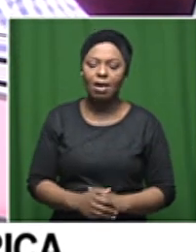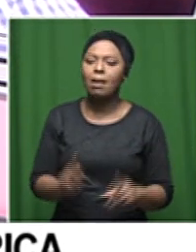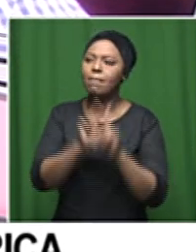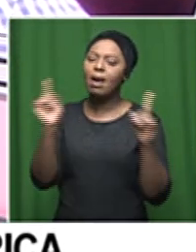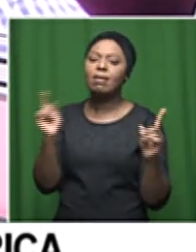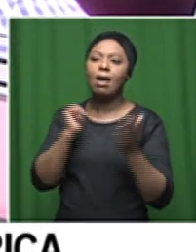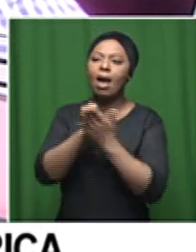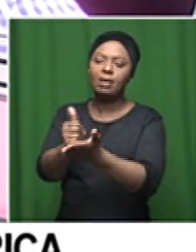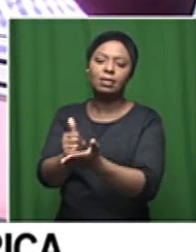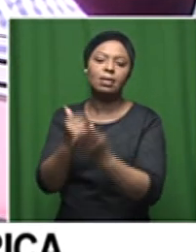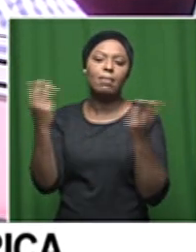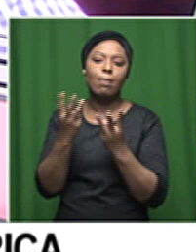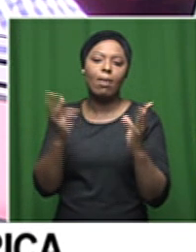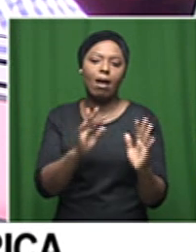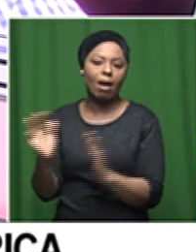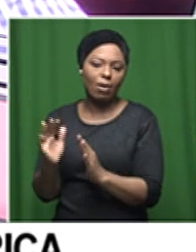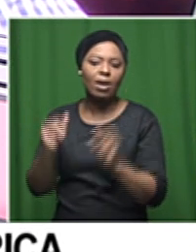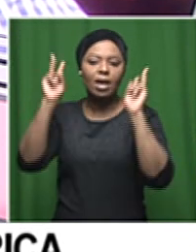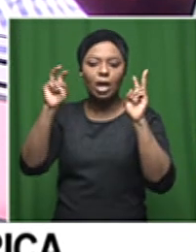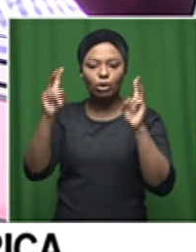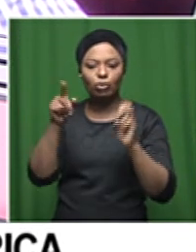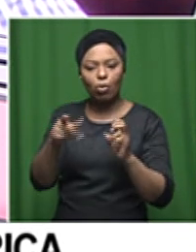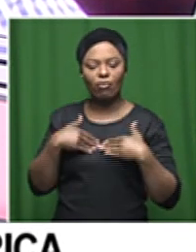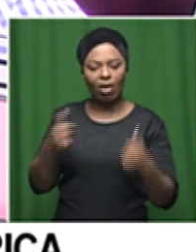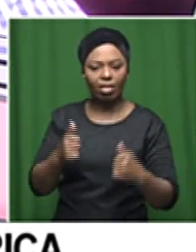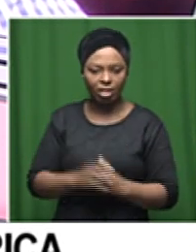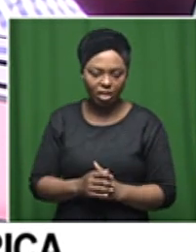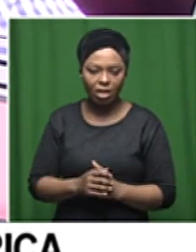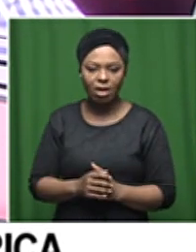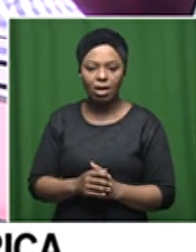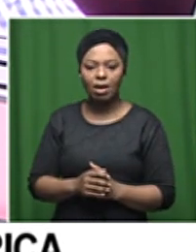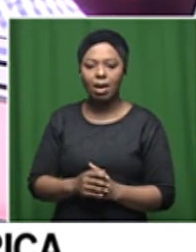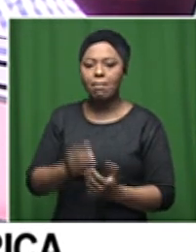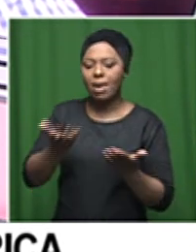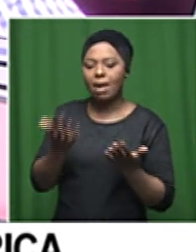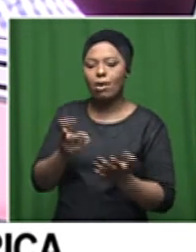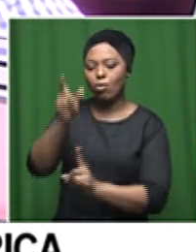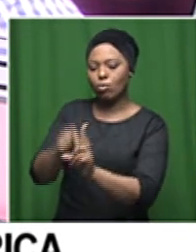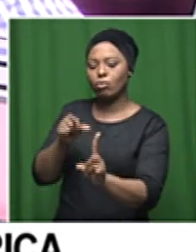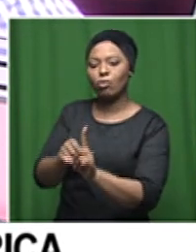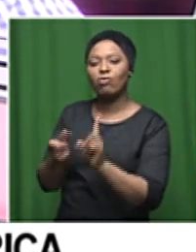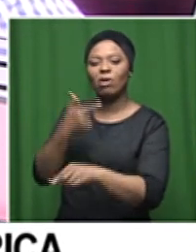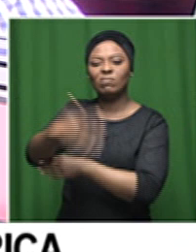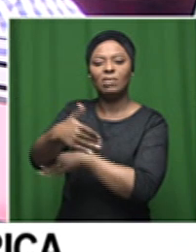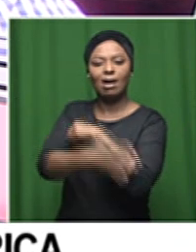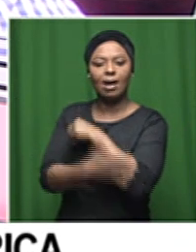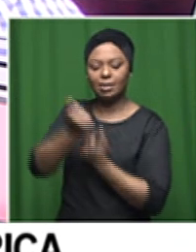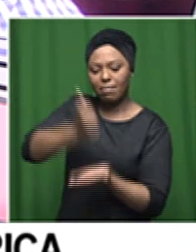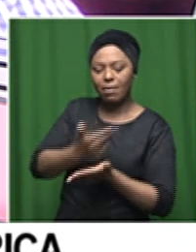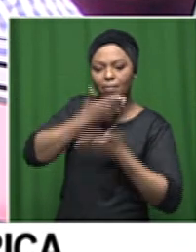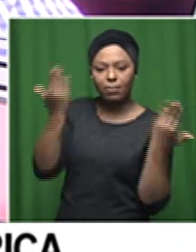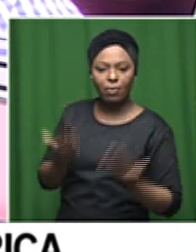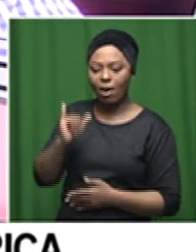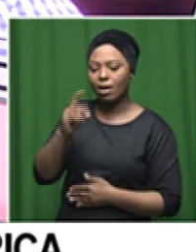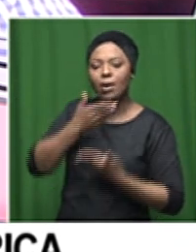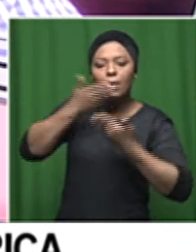people that look for help in terms of the health sector without permits, or people that don't necessarily have or have legal status